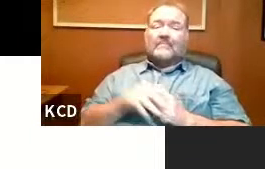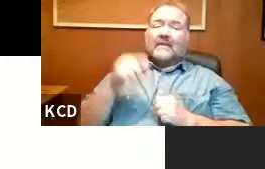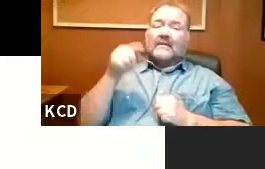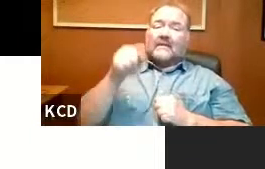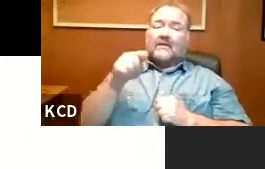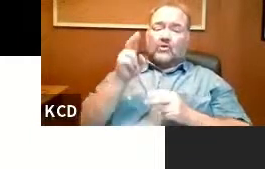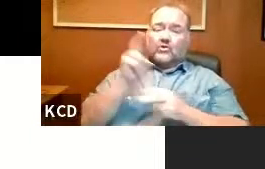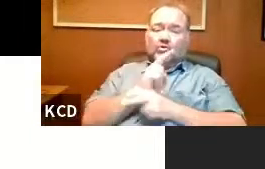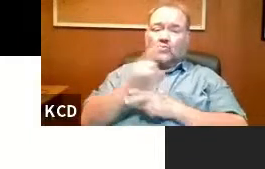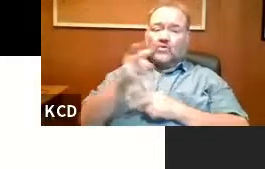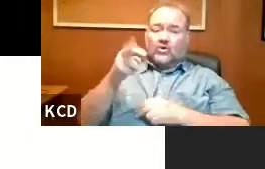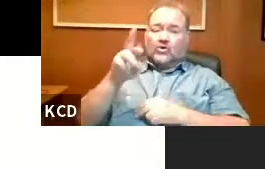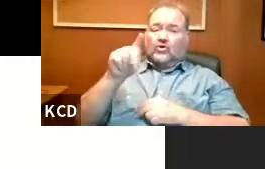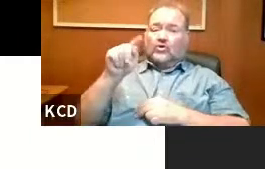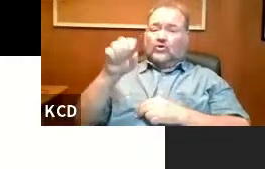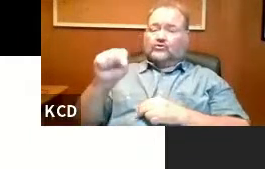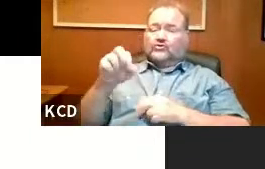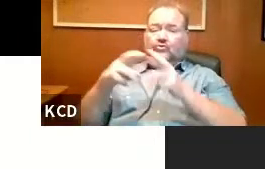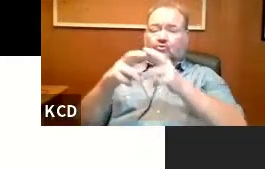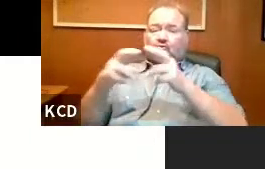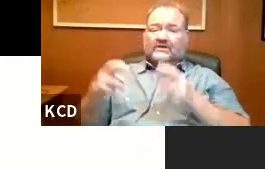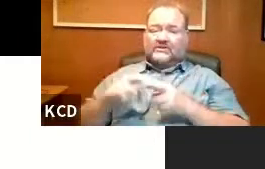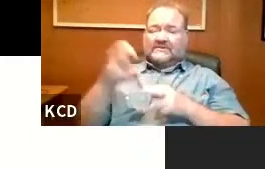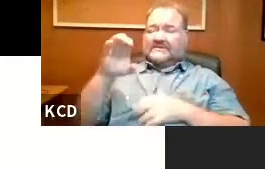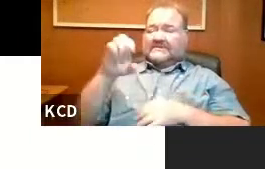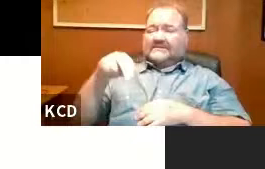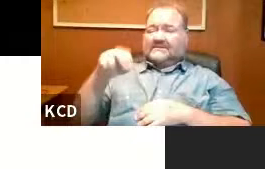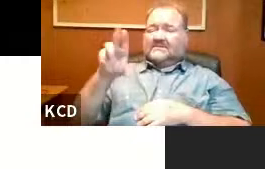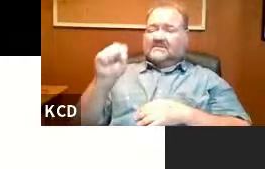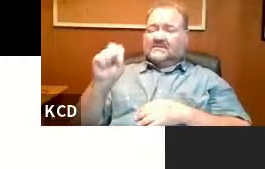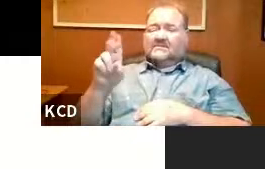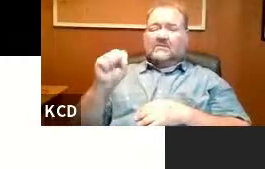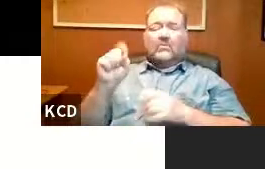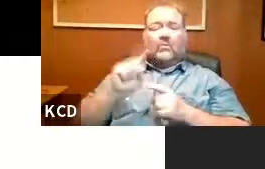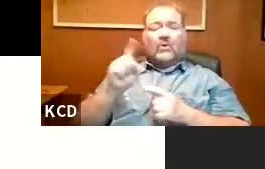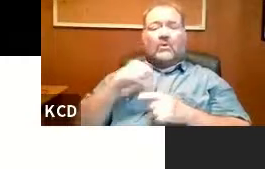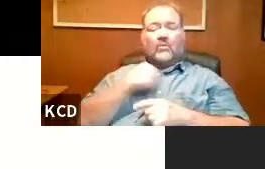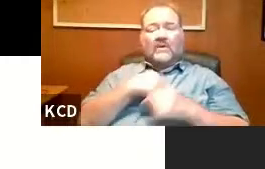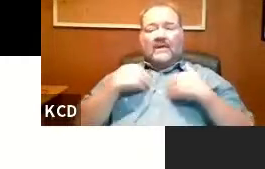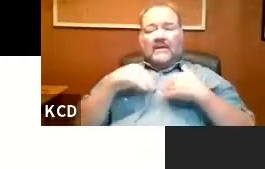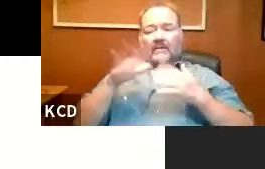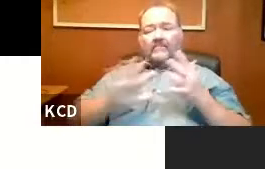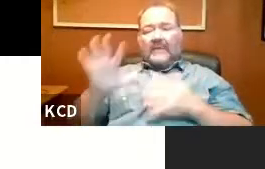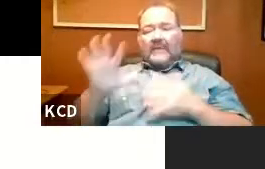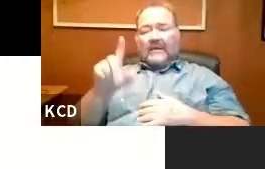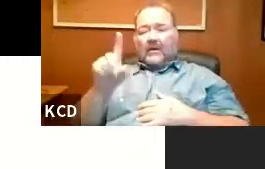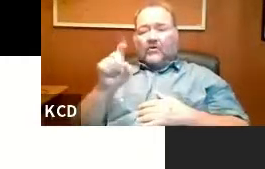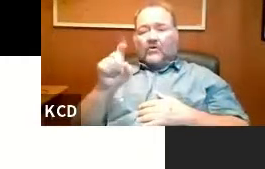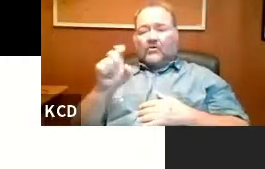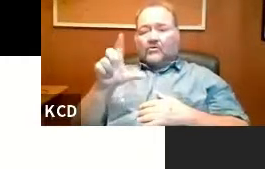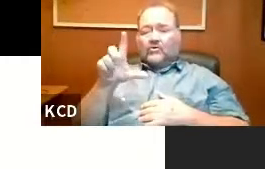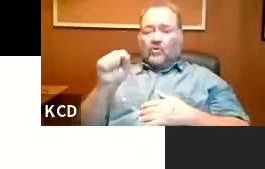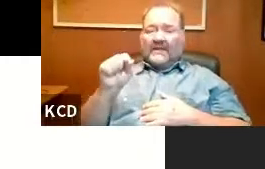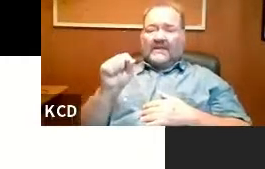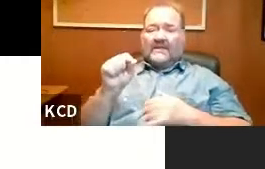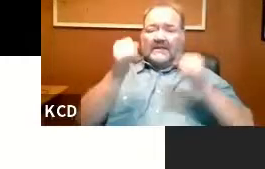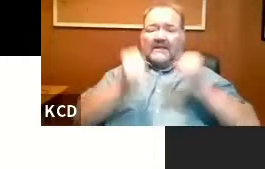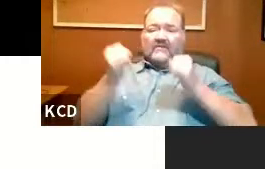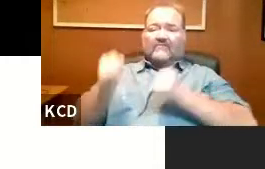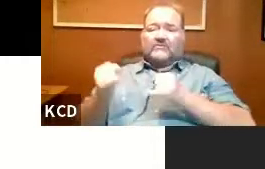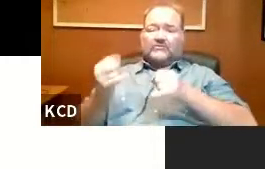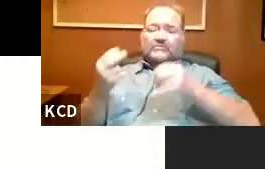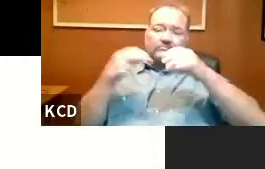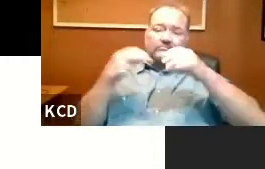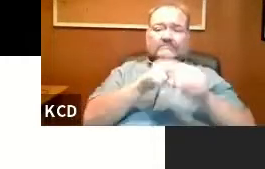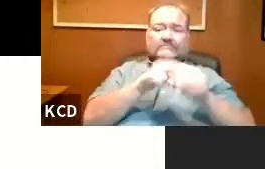So using the Hertz region census, where we've had roughly about 120 individuals